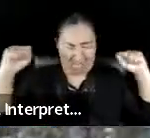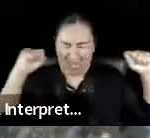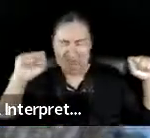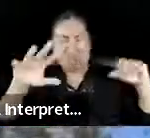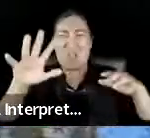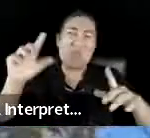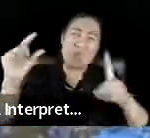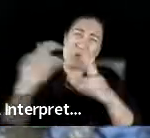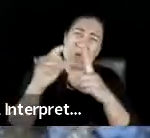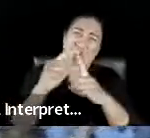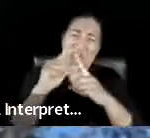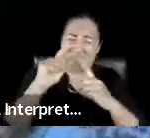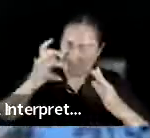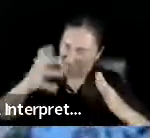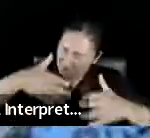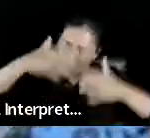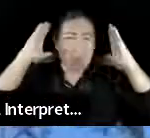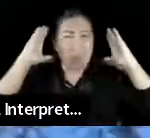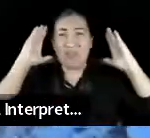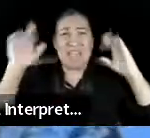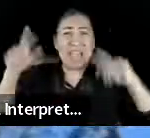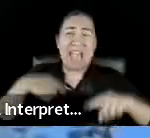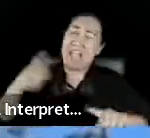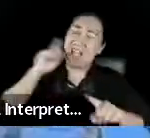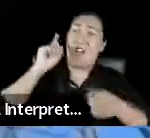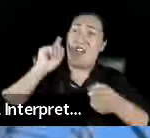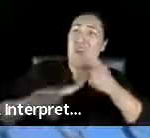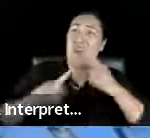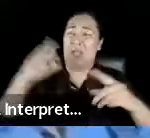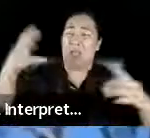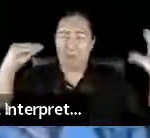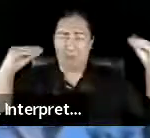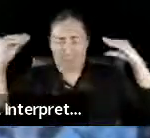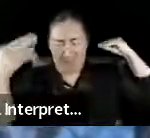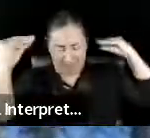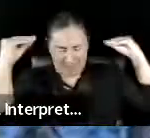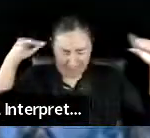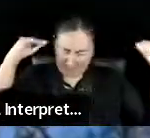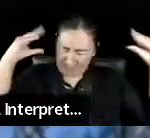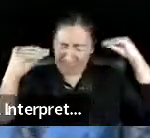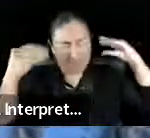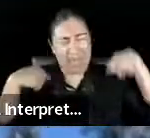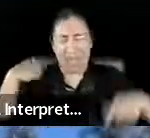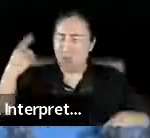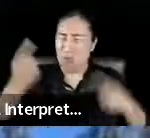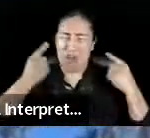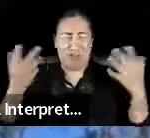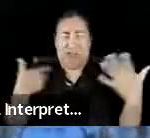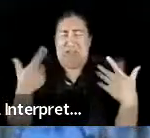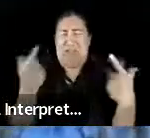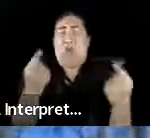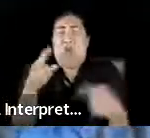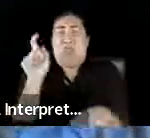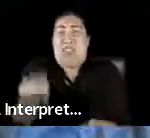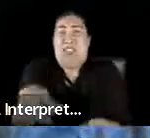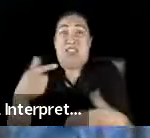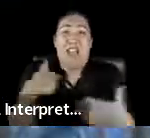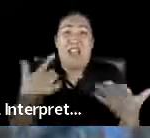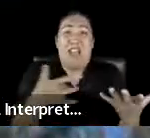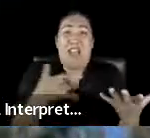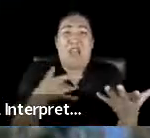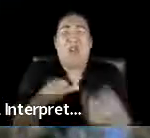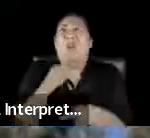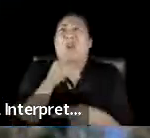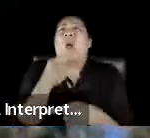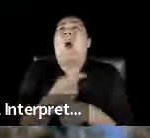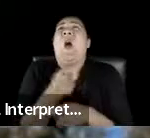around me seem overwhelming. I hear my friends asking for help, and I wonder how I can be what they need. I feel